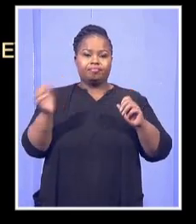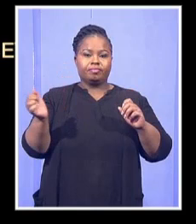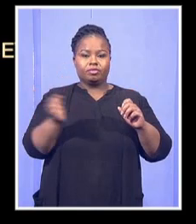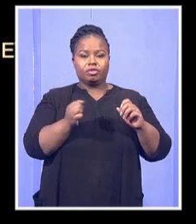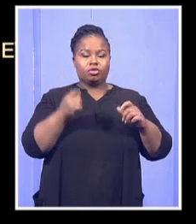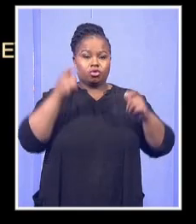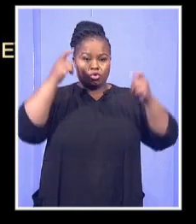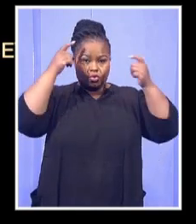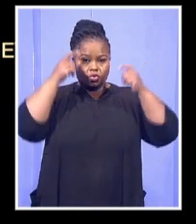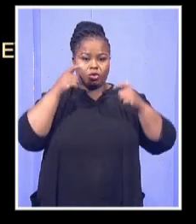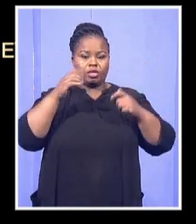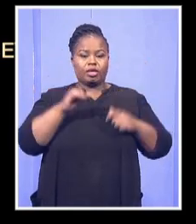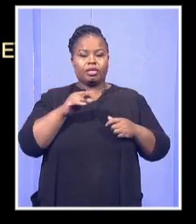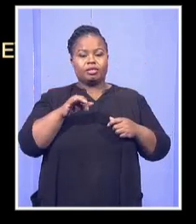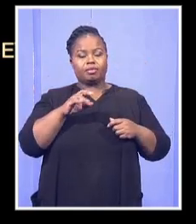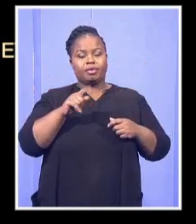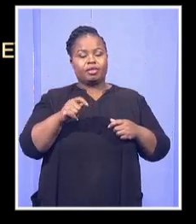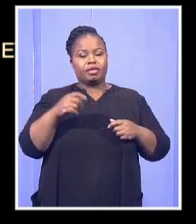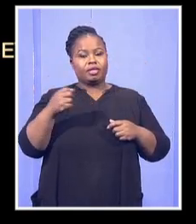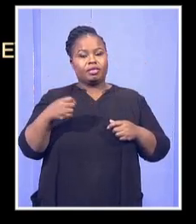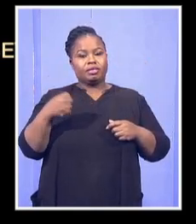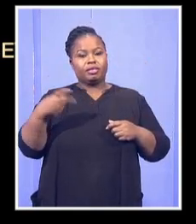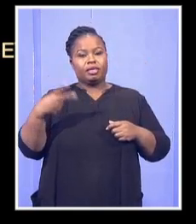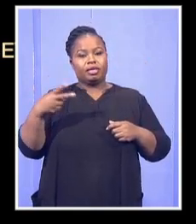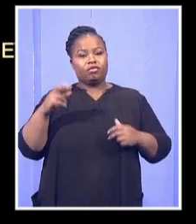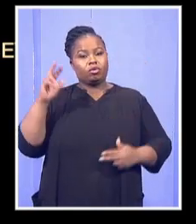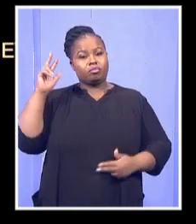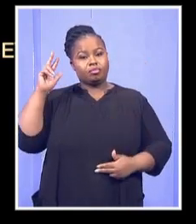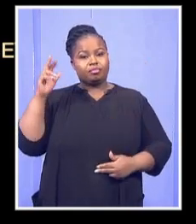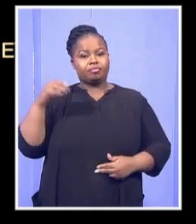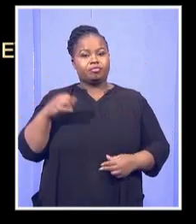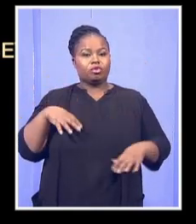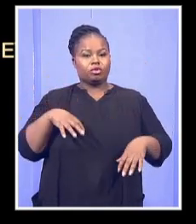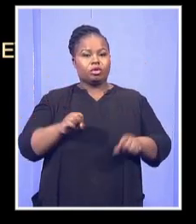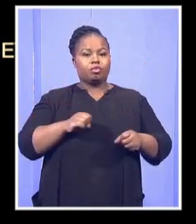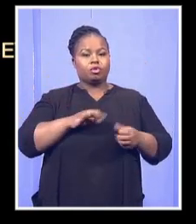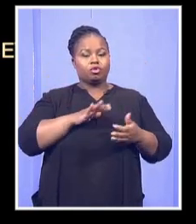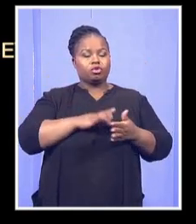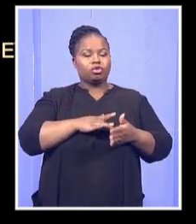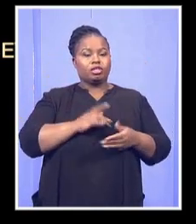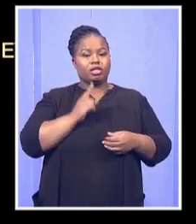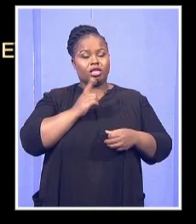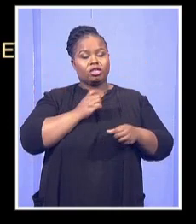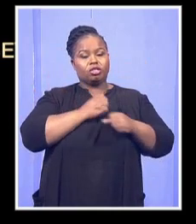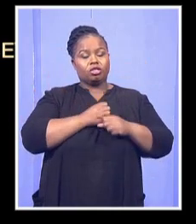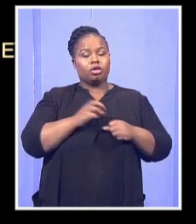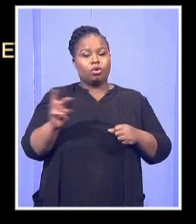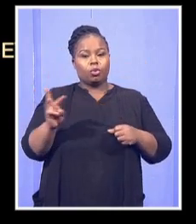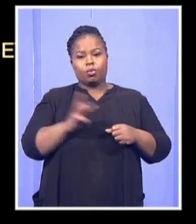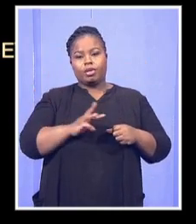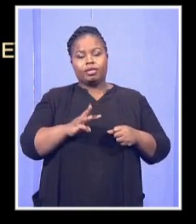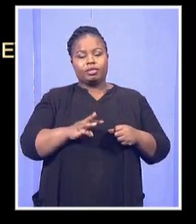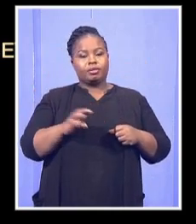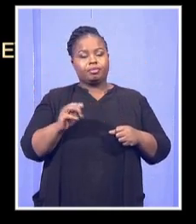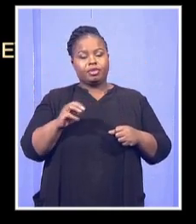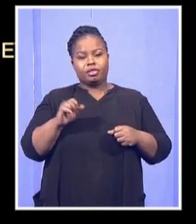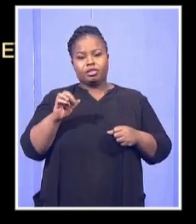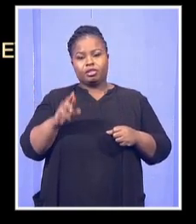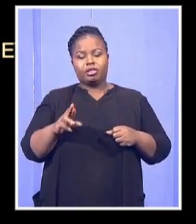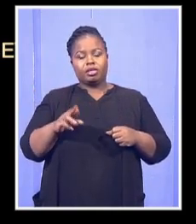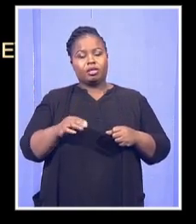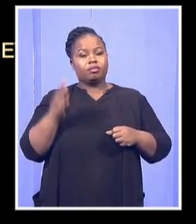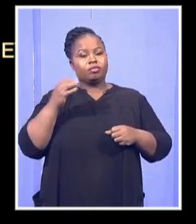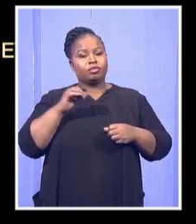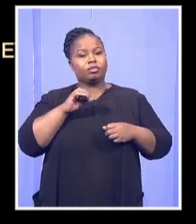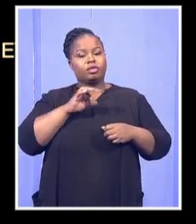Elizabeth II. Her coronation only taking place the next year in Westminster Abbey on the 2nd of June in 1953, and